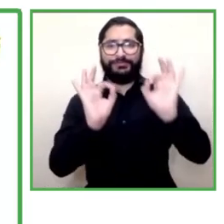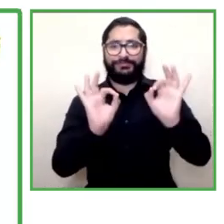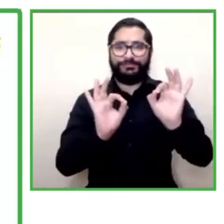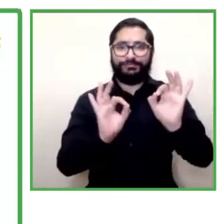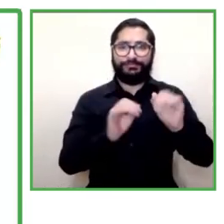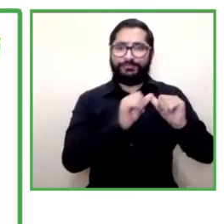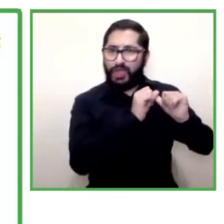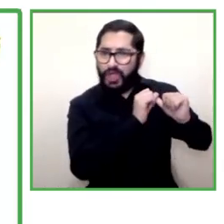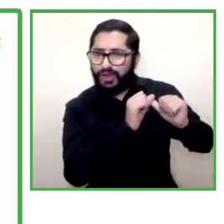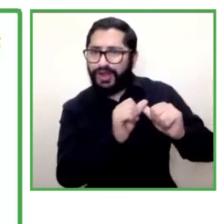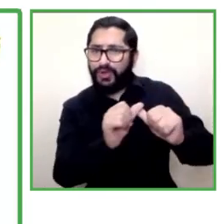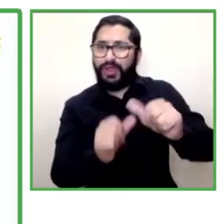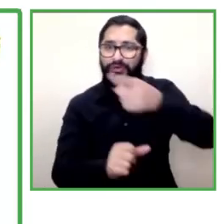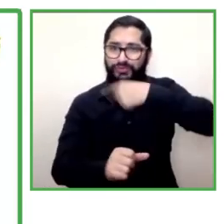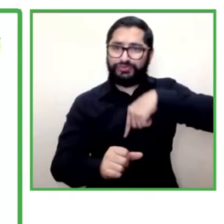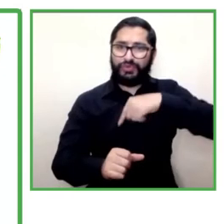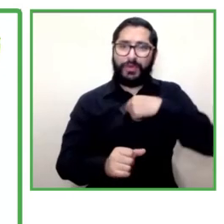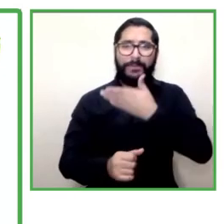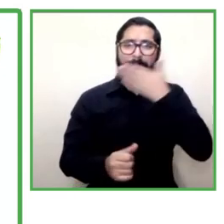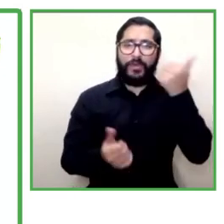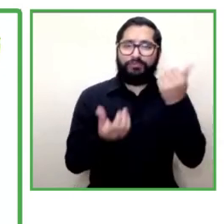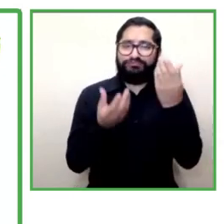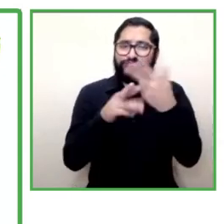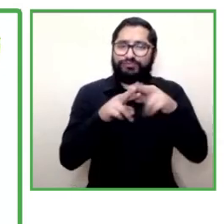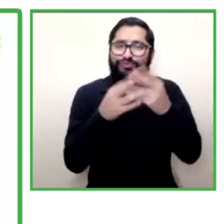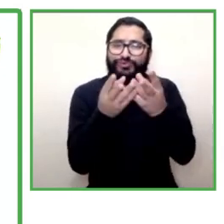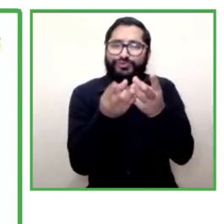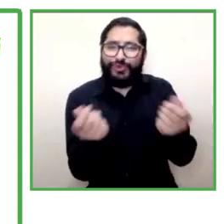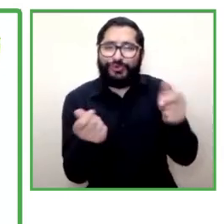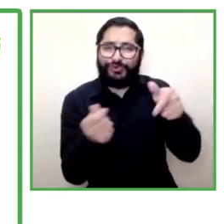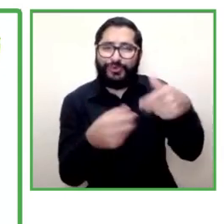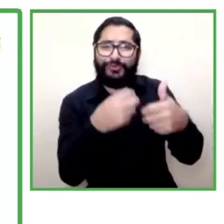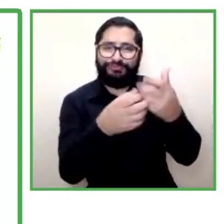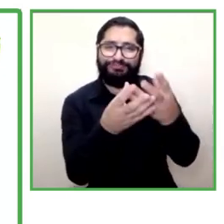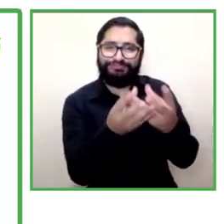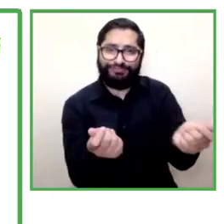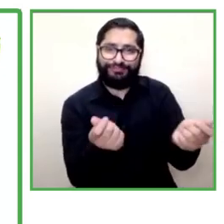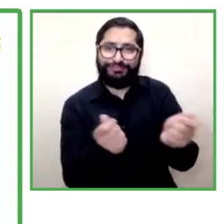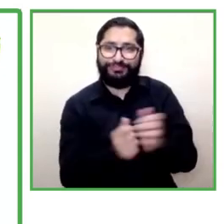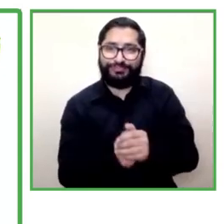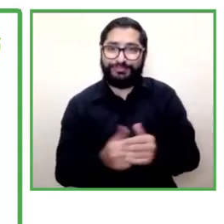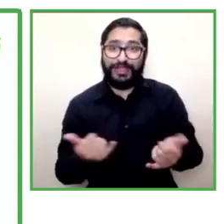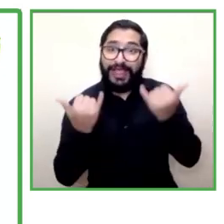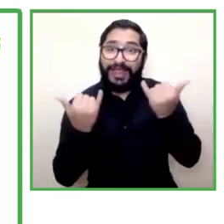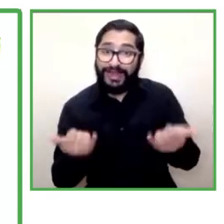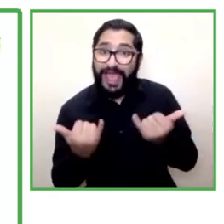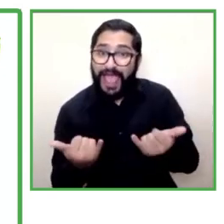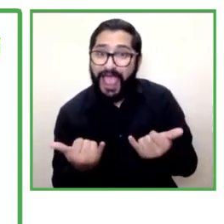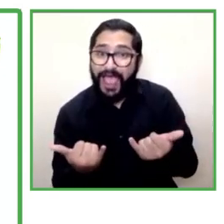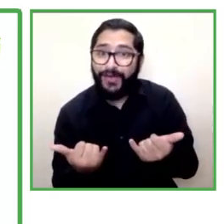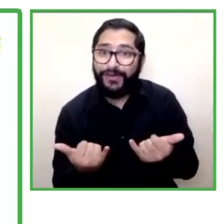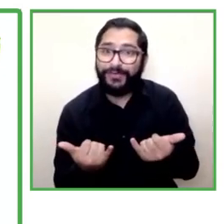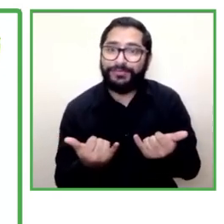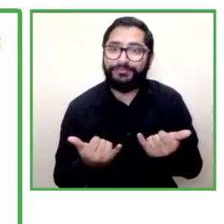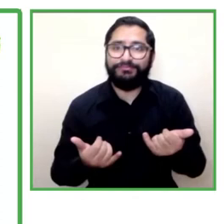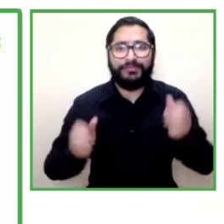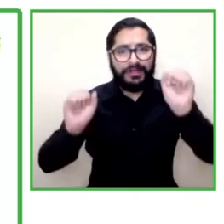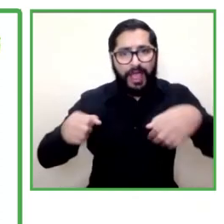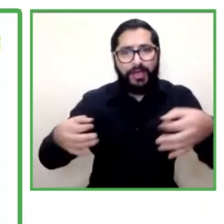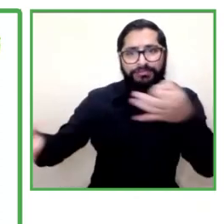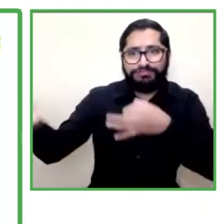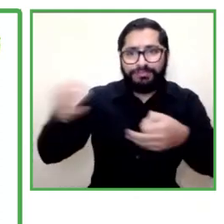users. So we have a B2B business model. First, the venue owners pay a